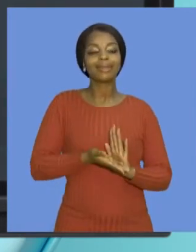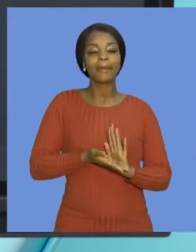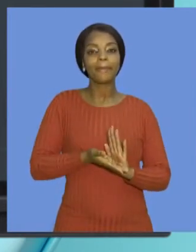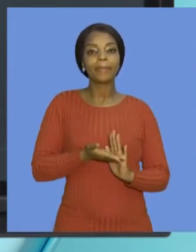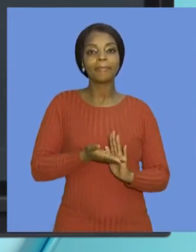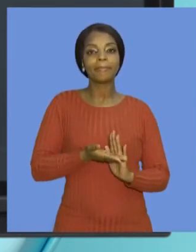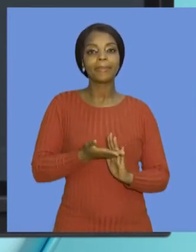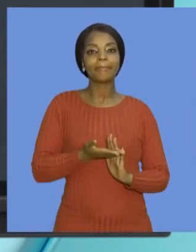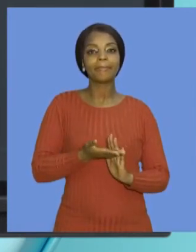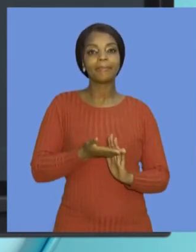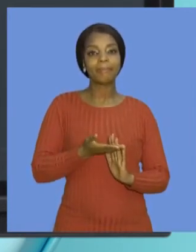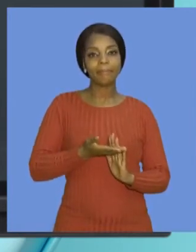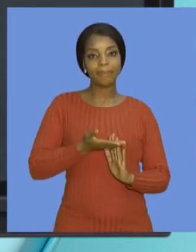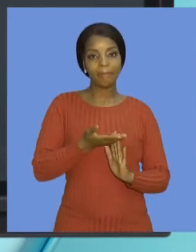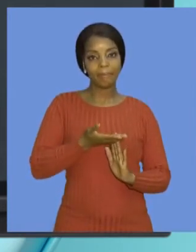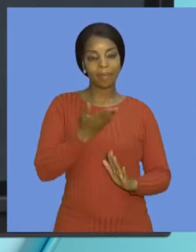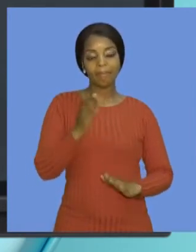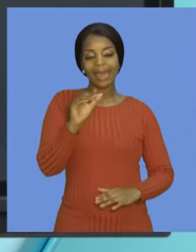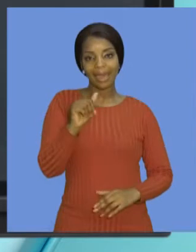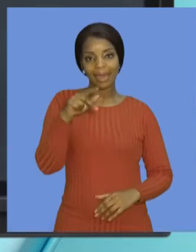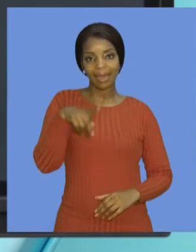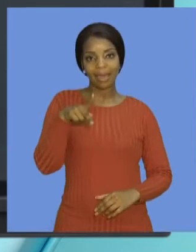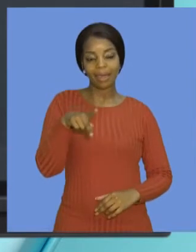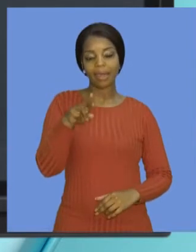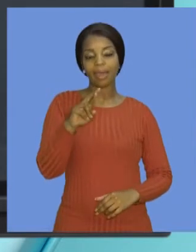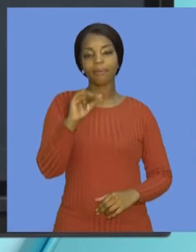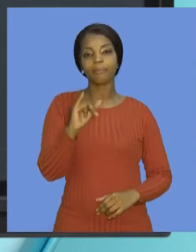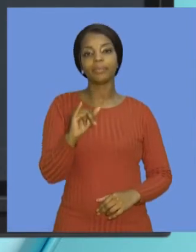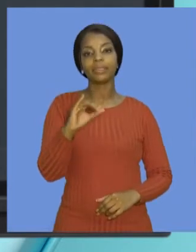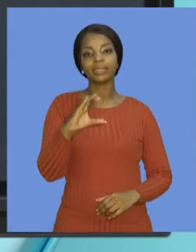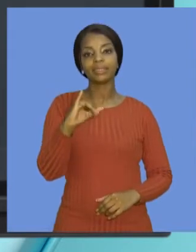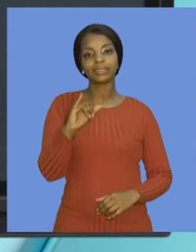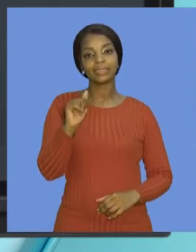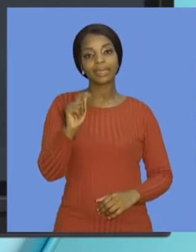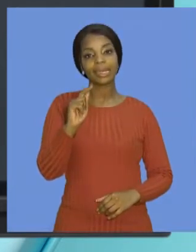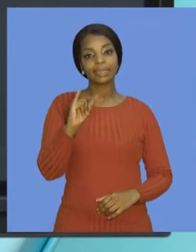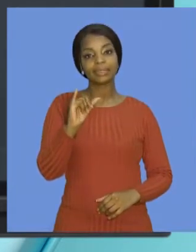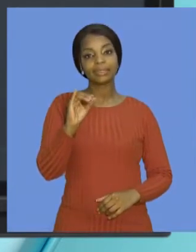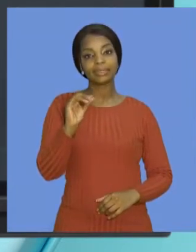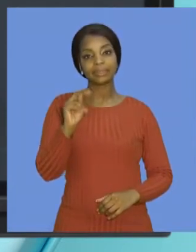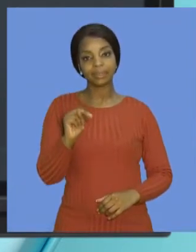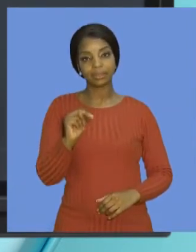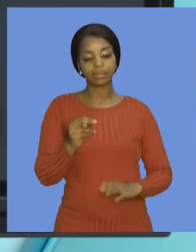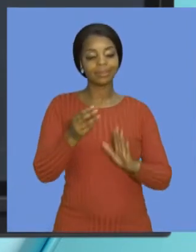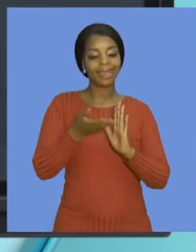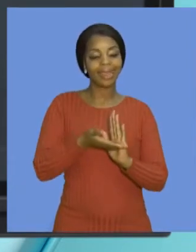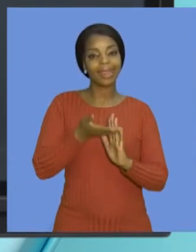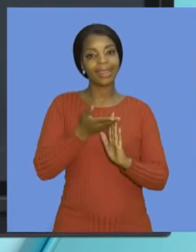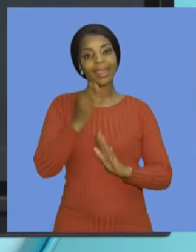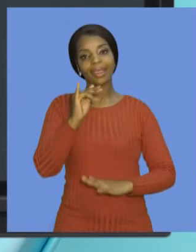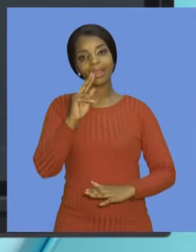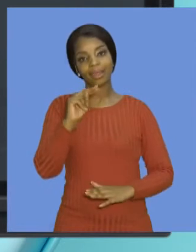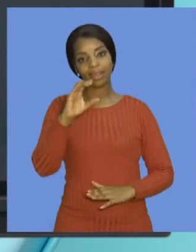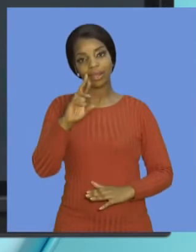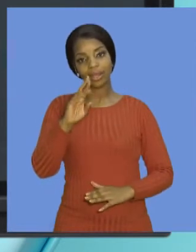growth, right? So something going up. So appreciation would be an increase in the investment or